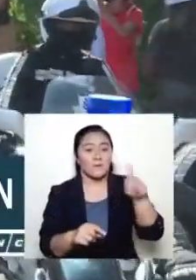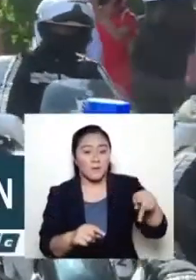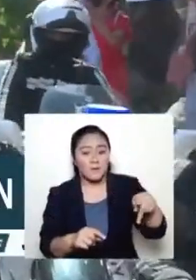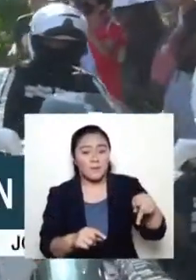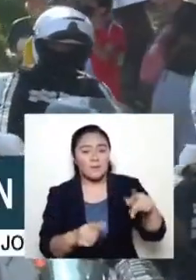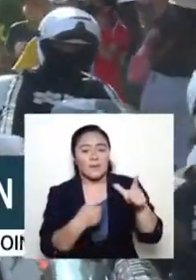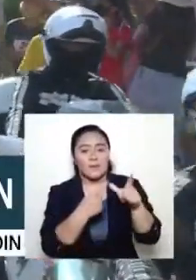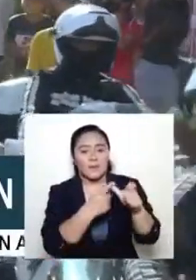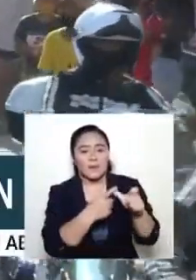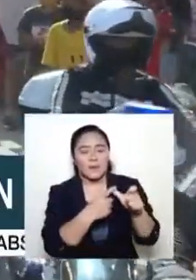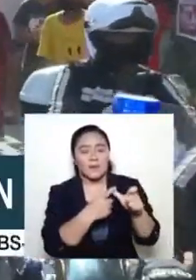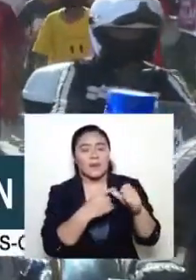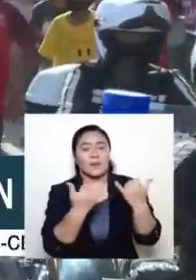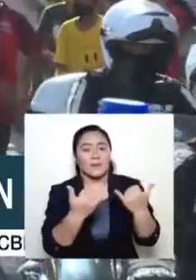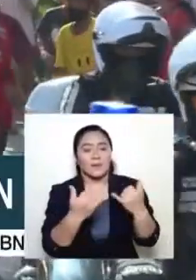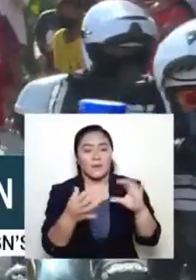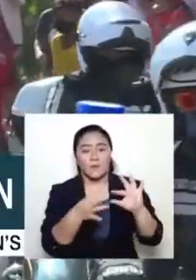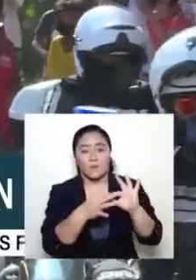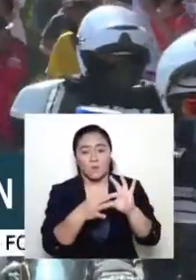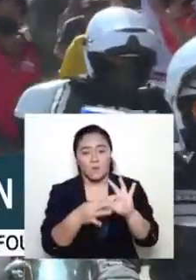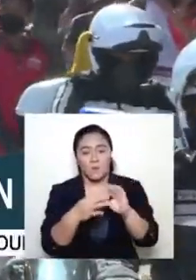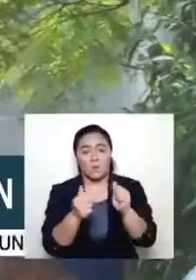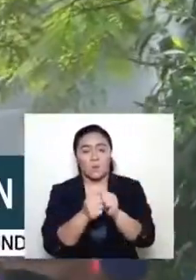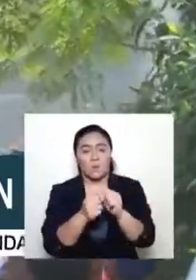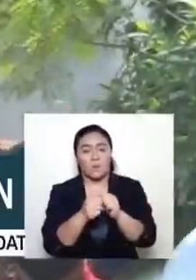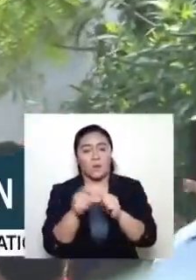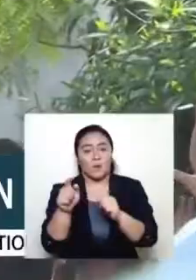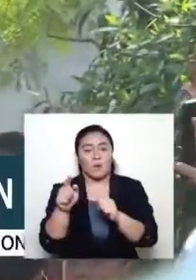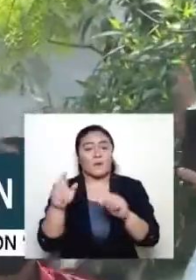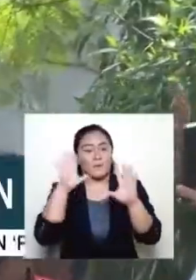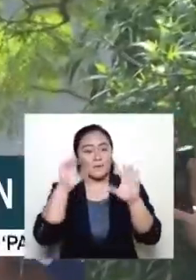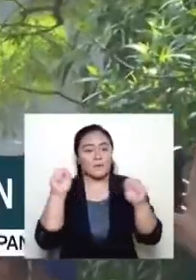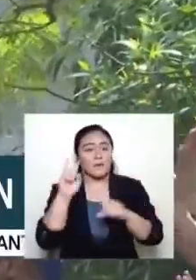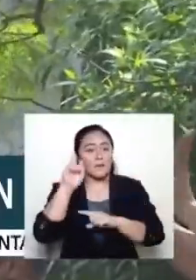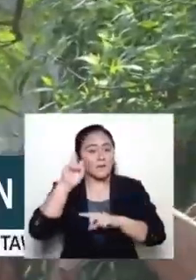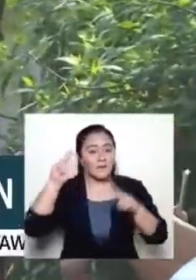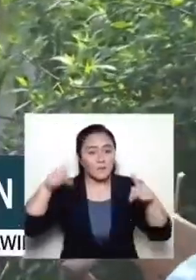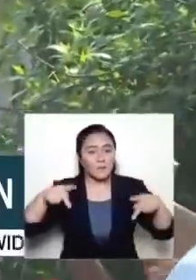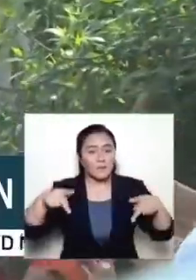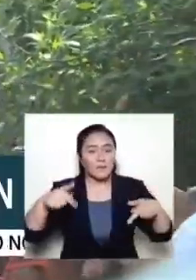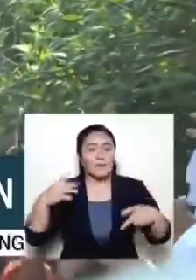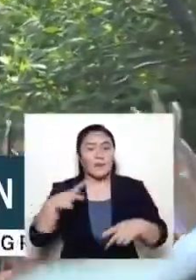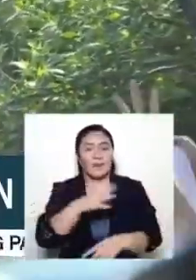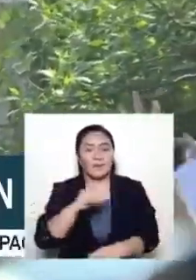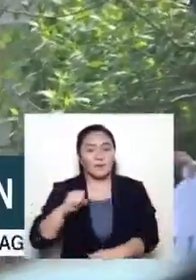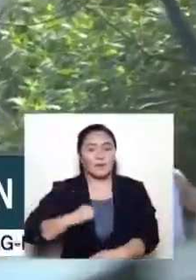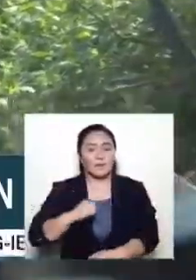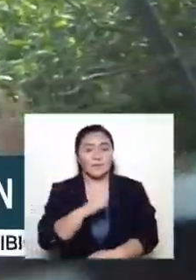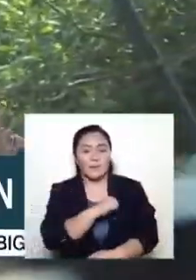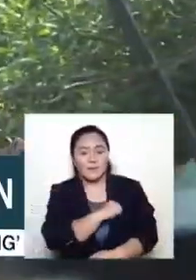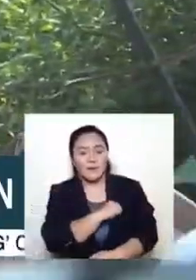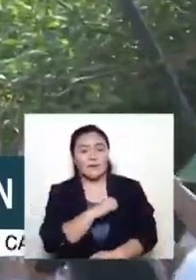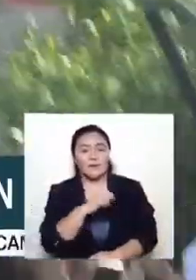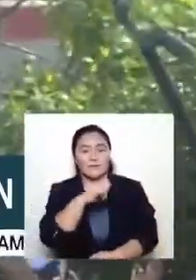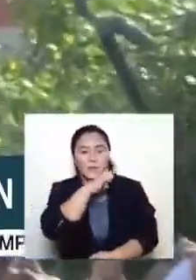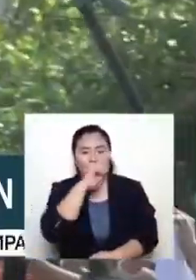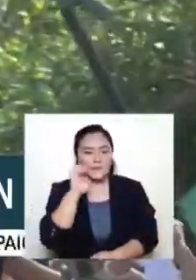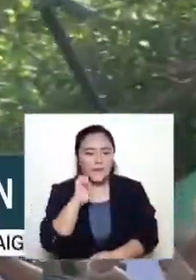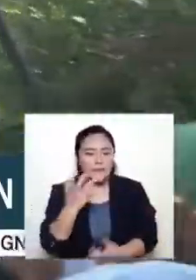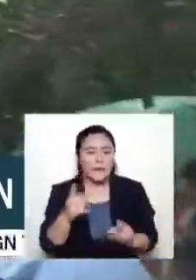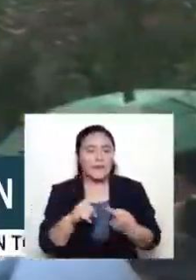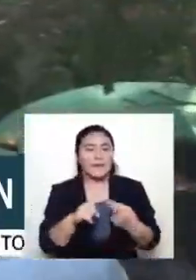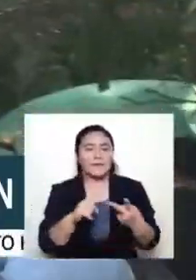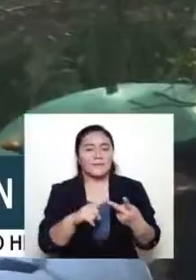Unity presidential and vice presidential tandem are their senatorial candidates, Gingoy Estrada, Rodante Marcoleta,